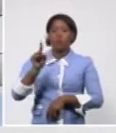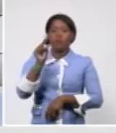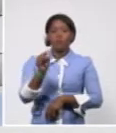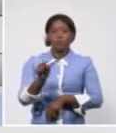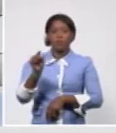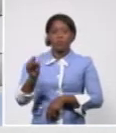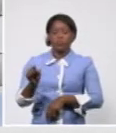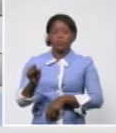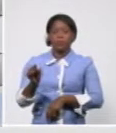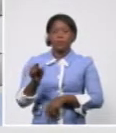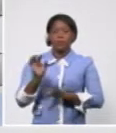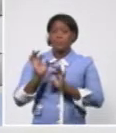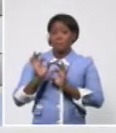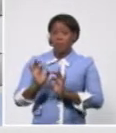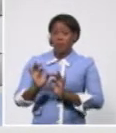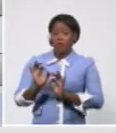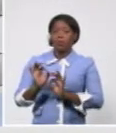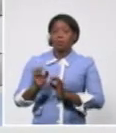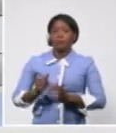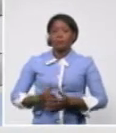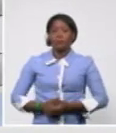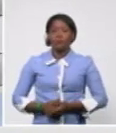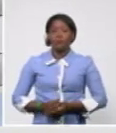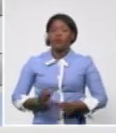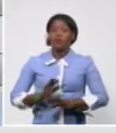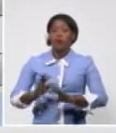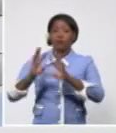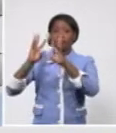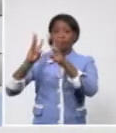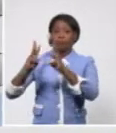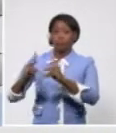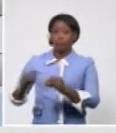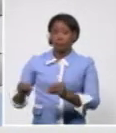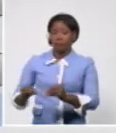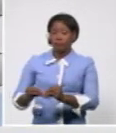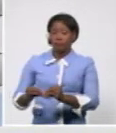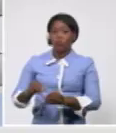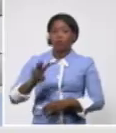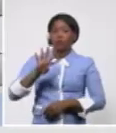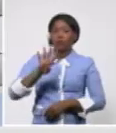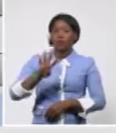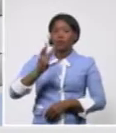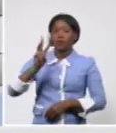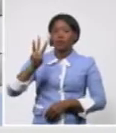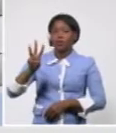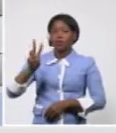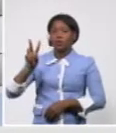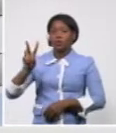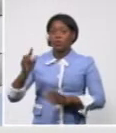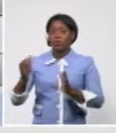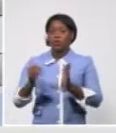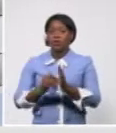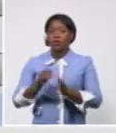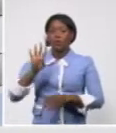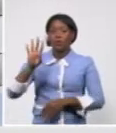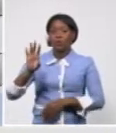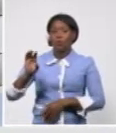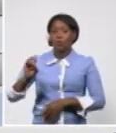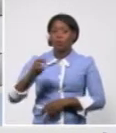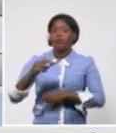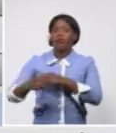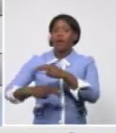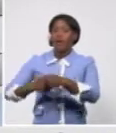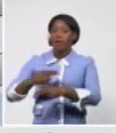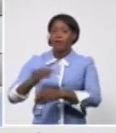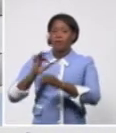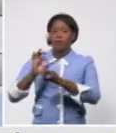5,760 samples processed, 11 tested positive for COVID-19. That's 11